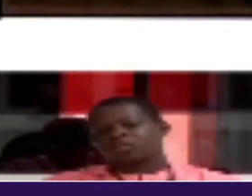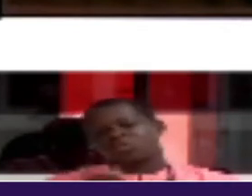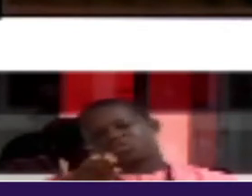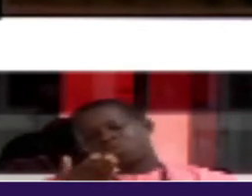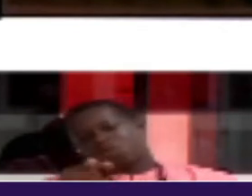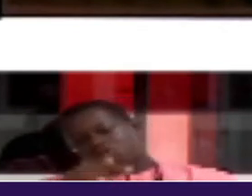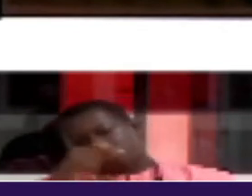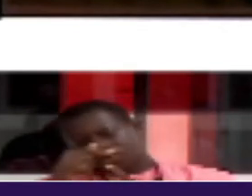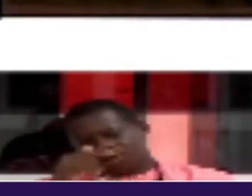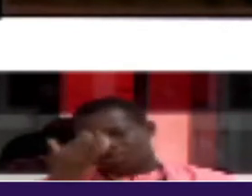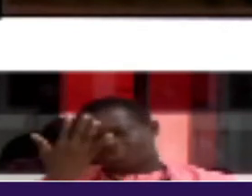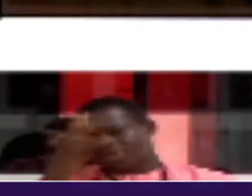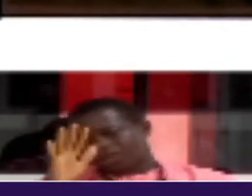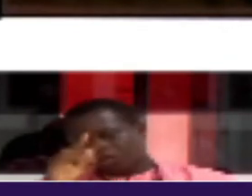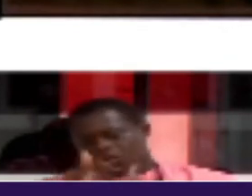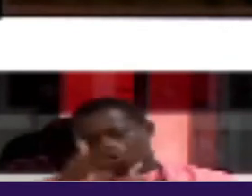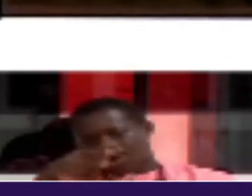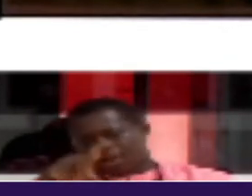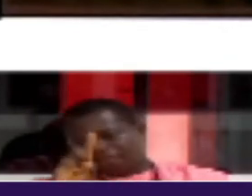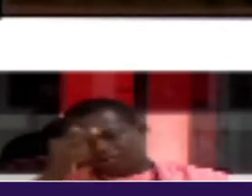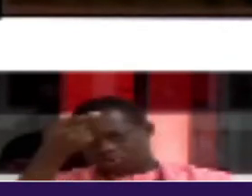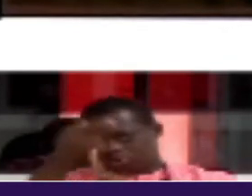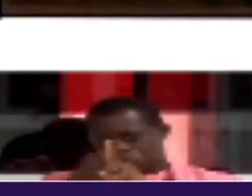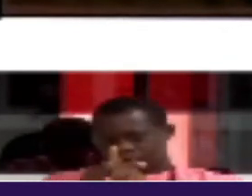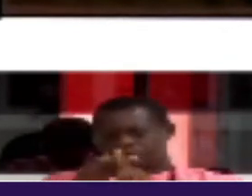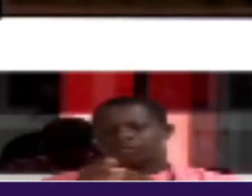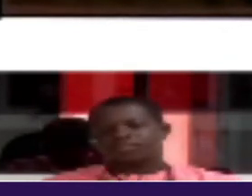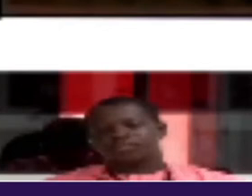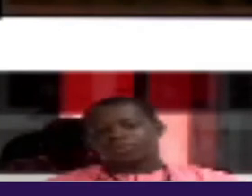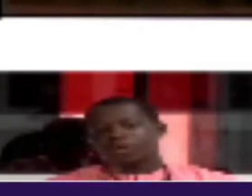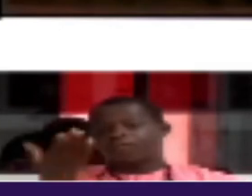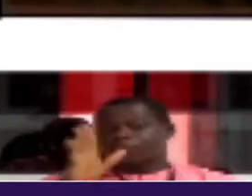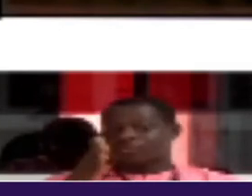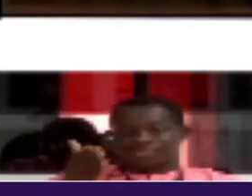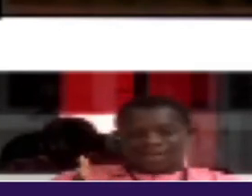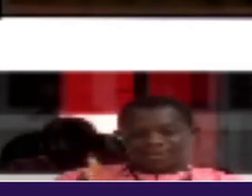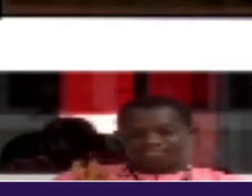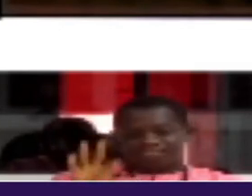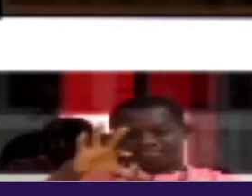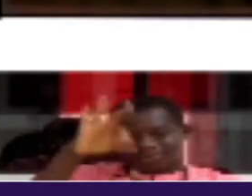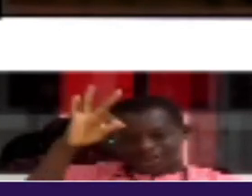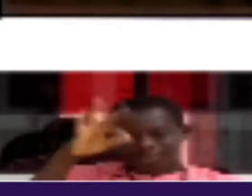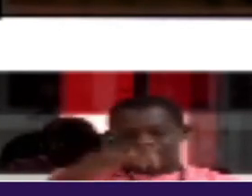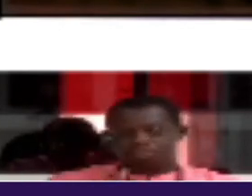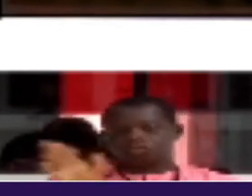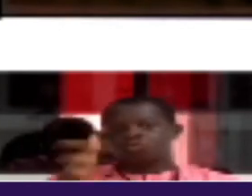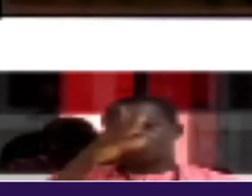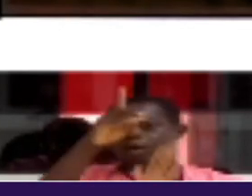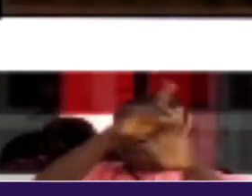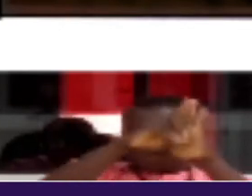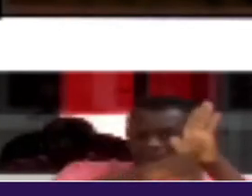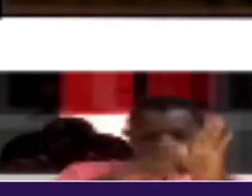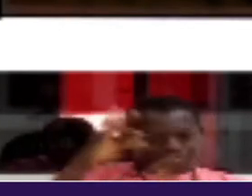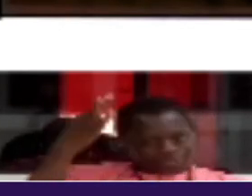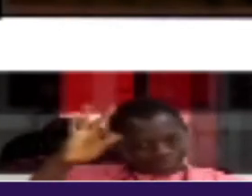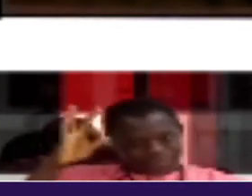11 months. And then? And then from there, I was selected to go for a course. Which course was that?